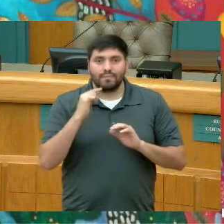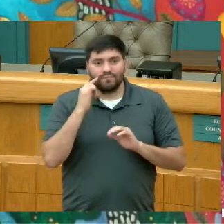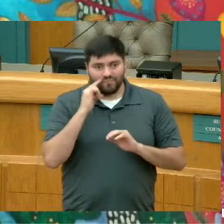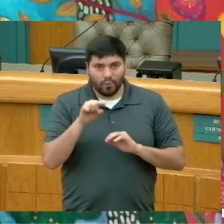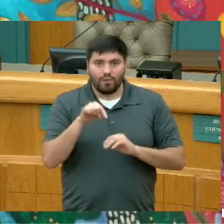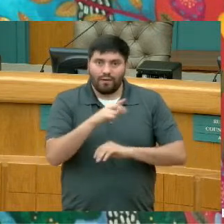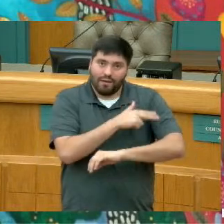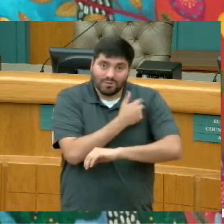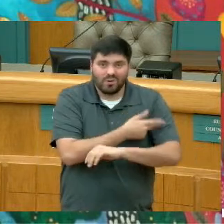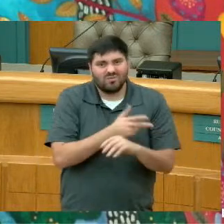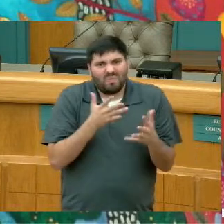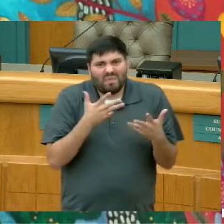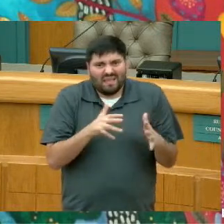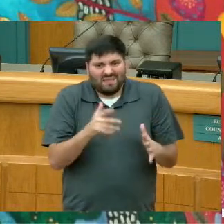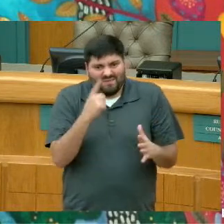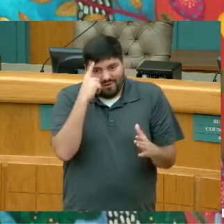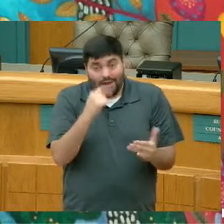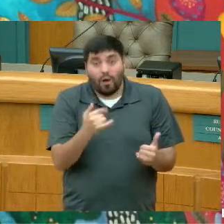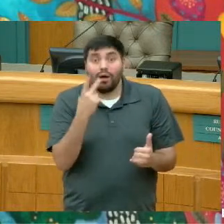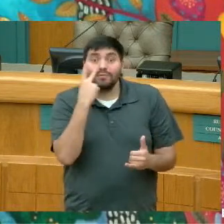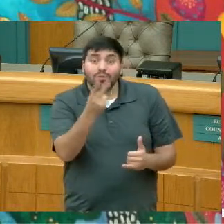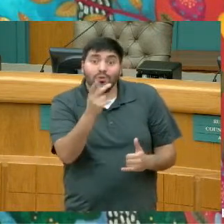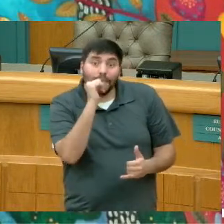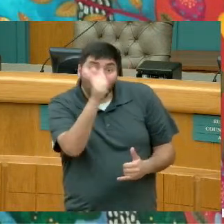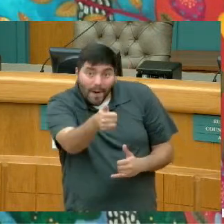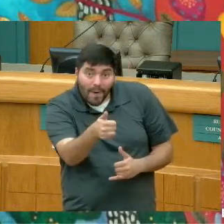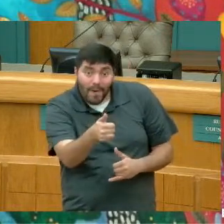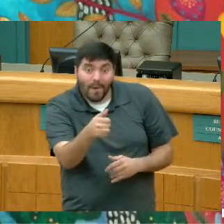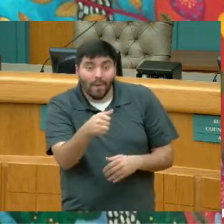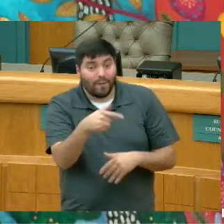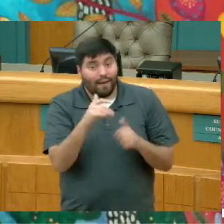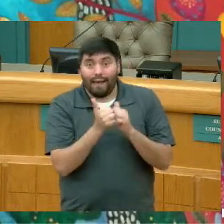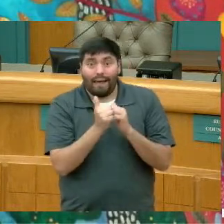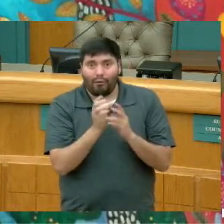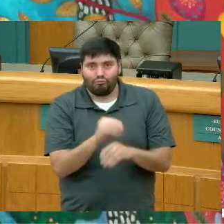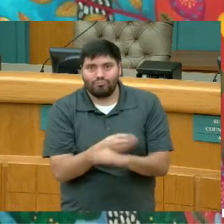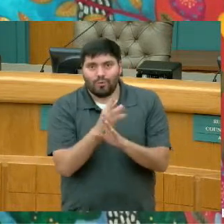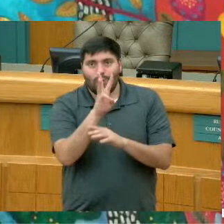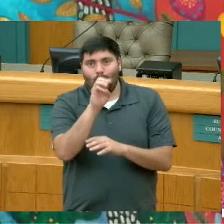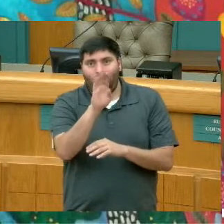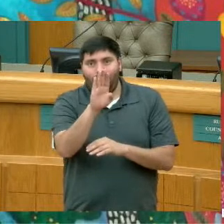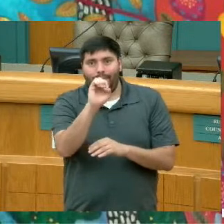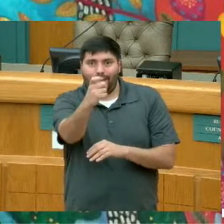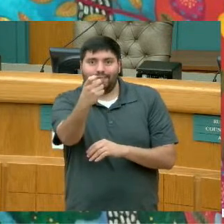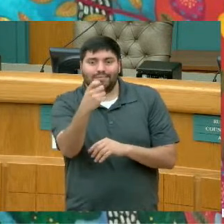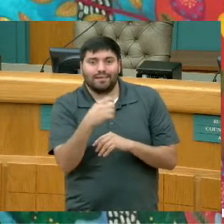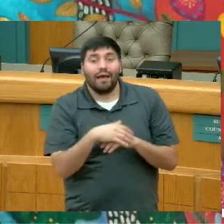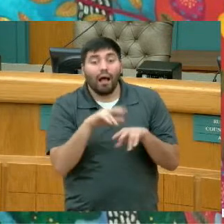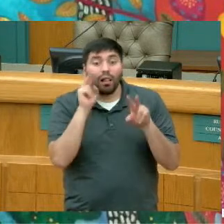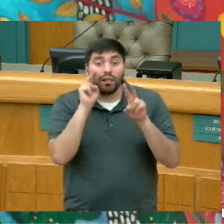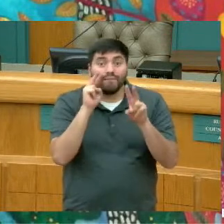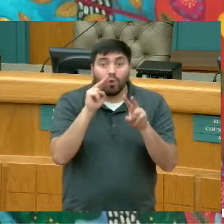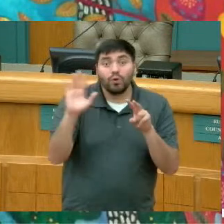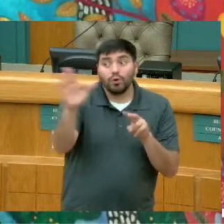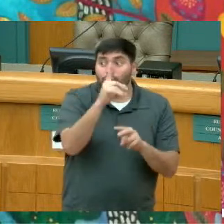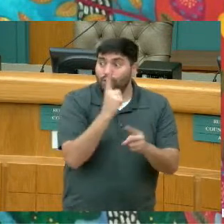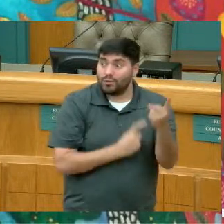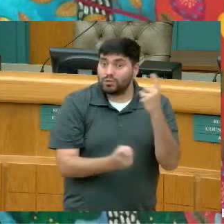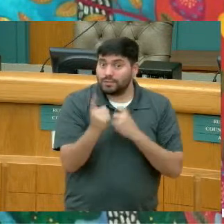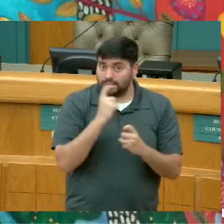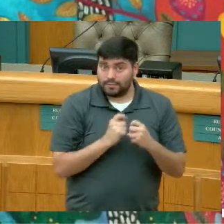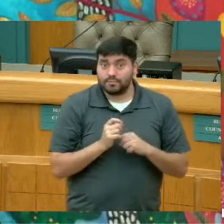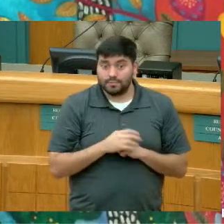So that's it for today. That's it for now. I'll see you again tomorrow via WebEx, and I look forward to